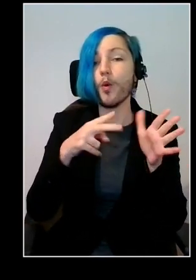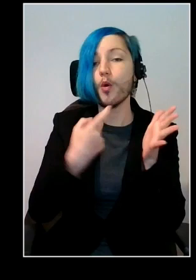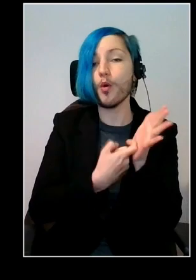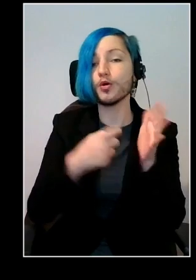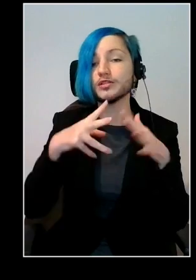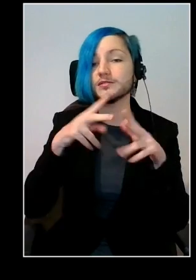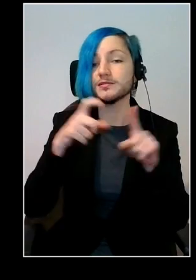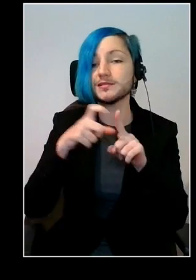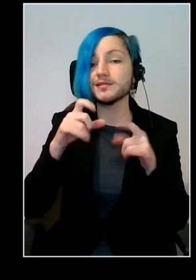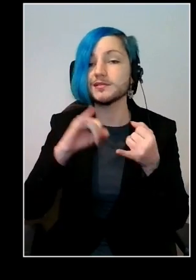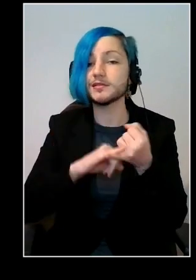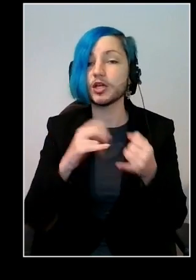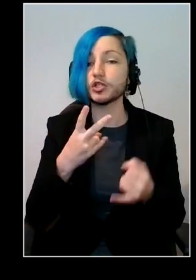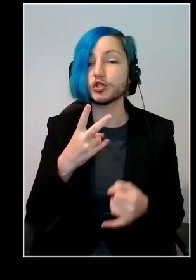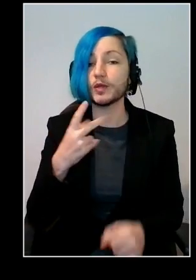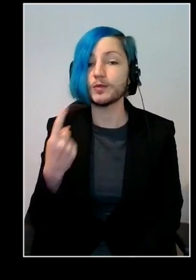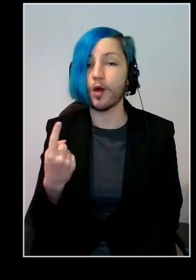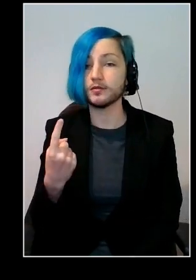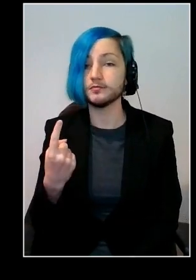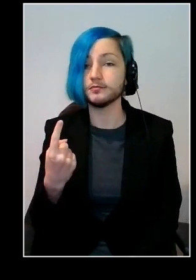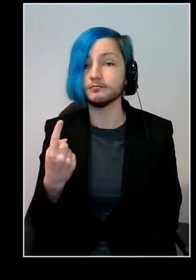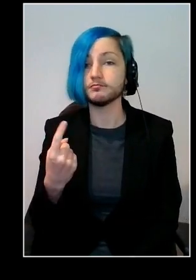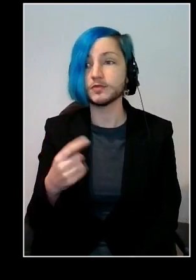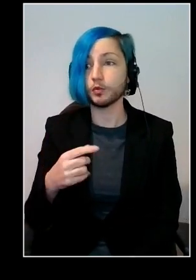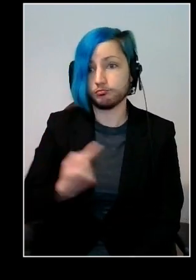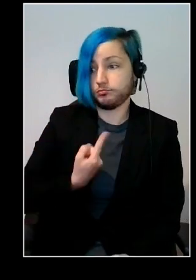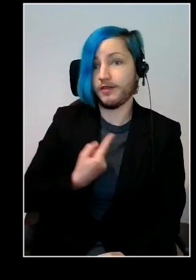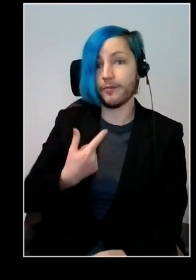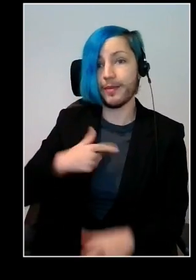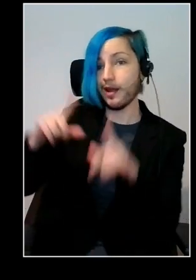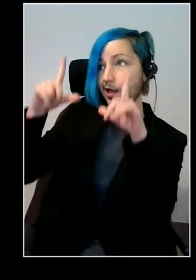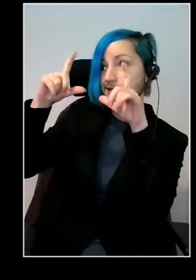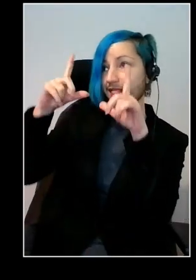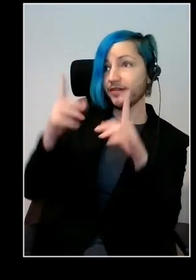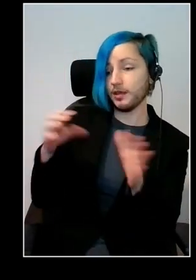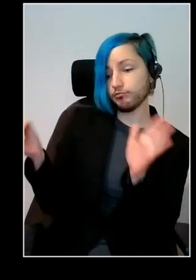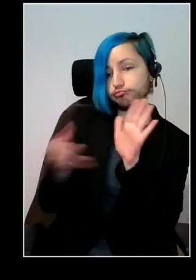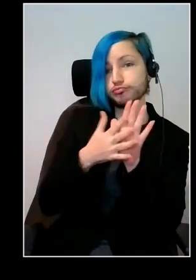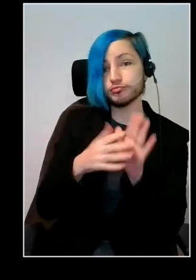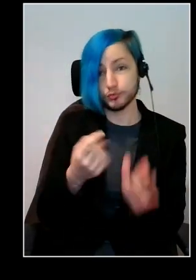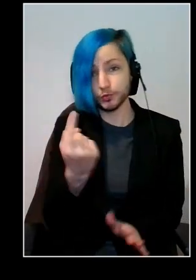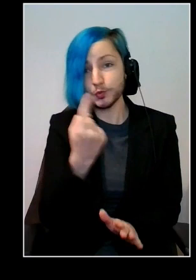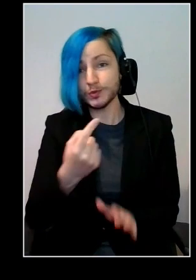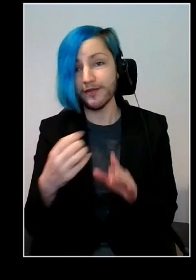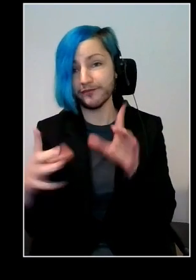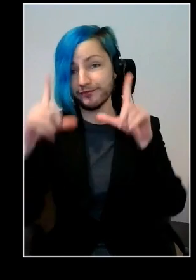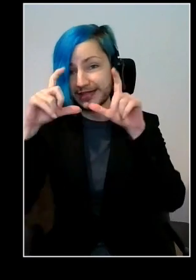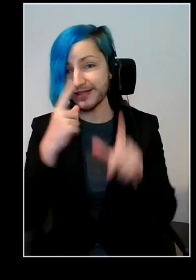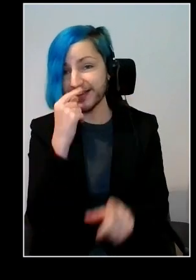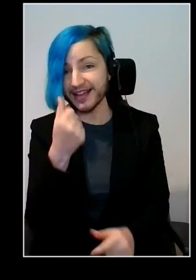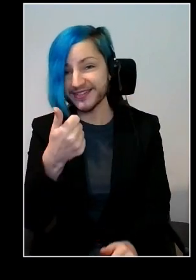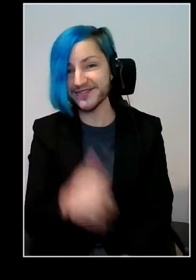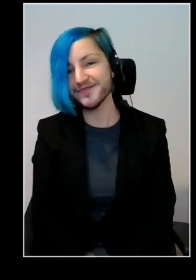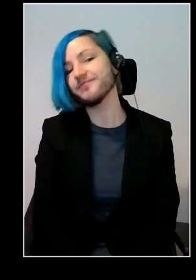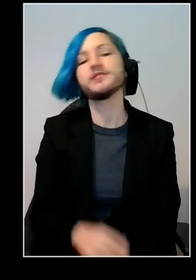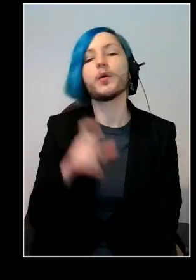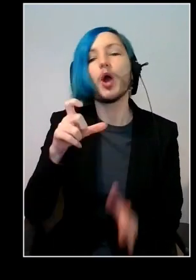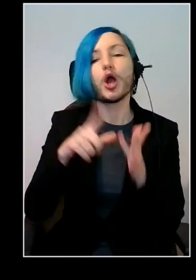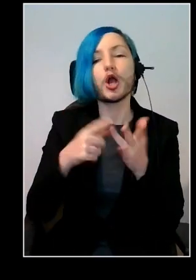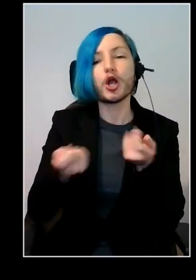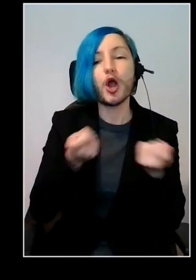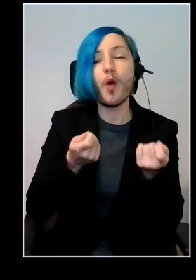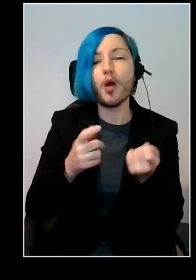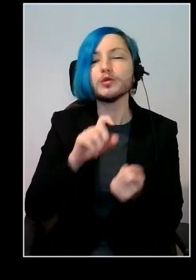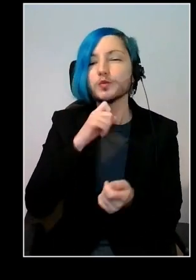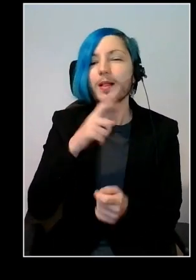on there, see if you can find it, and pop a selfie of you on there as well. I'm not alone either. I've got some fabulous co-hosts joining me. But first, let me introduce